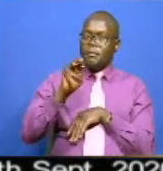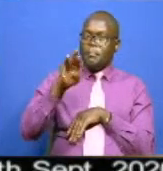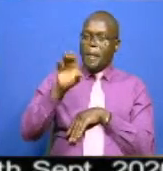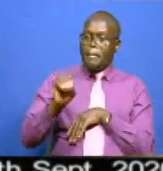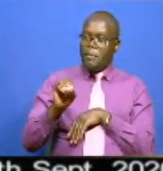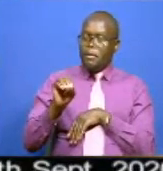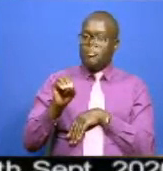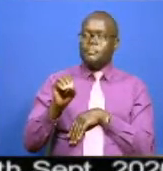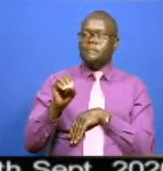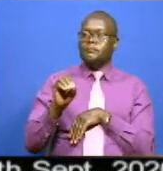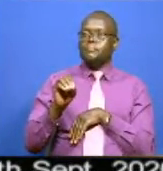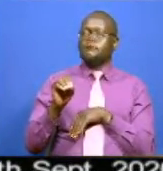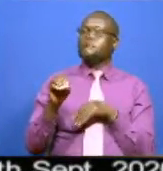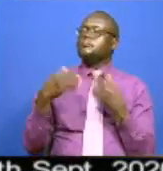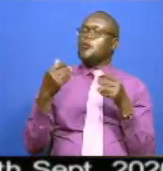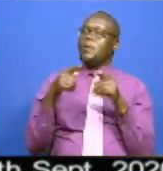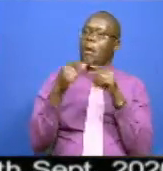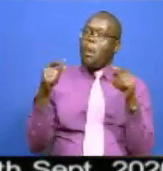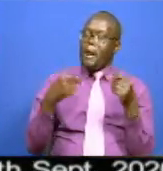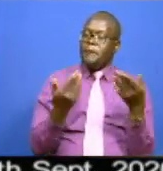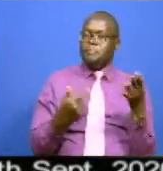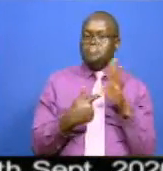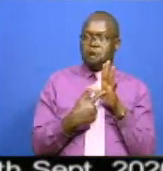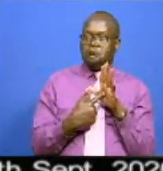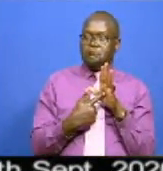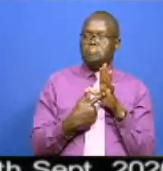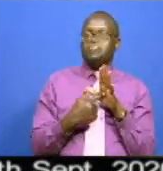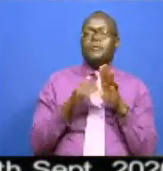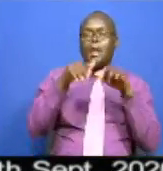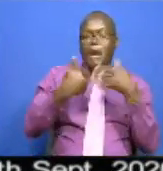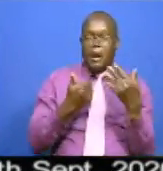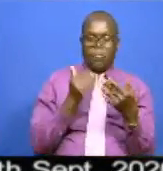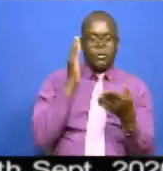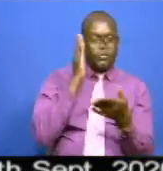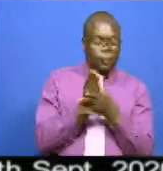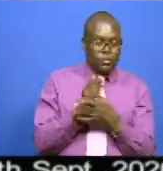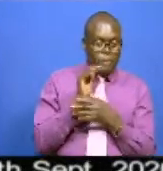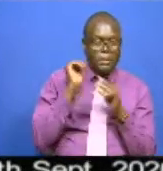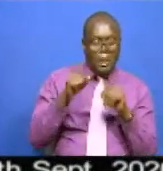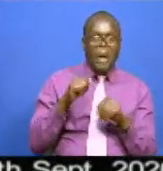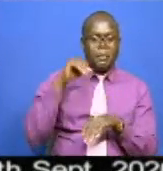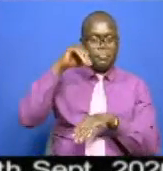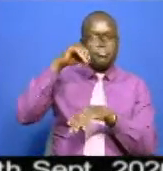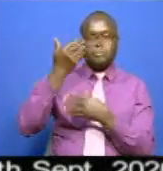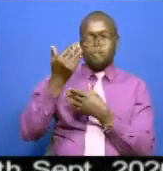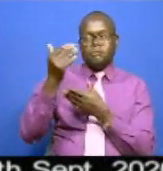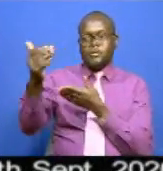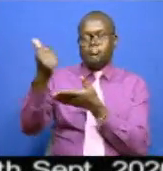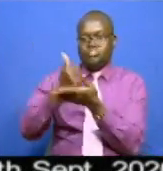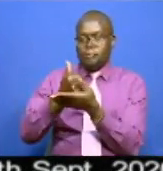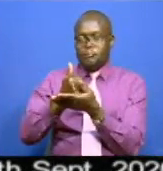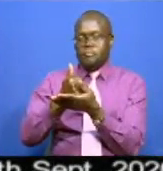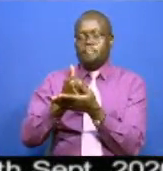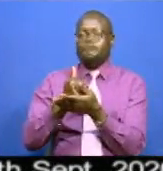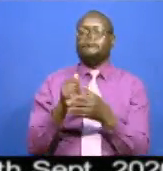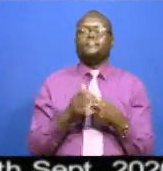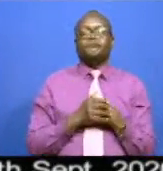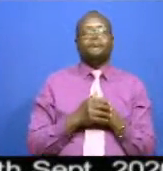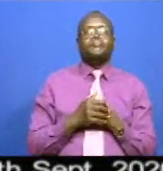written statements on oath on the suitability of the nominees to be